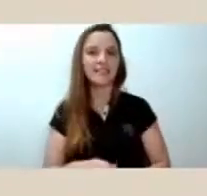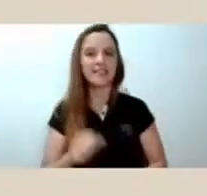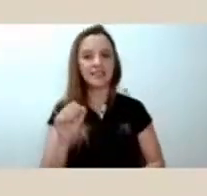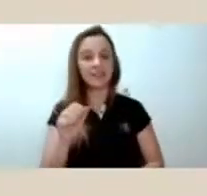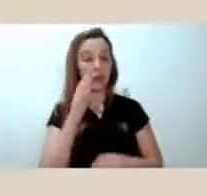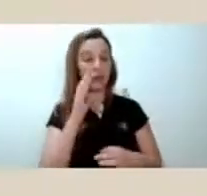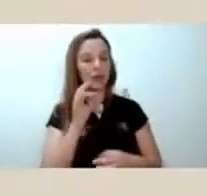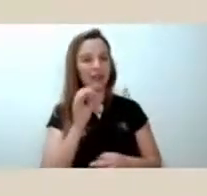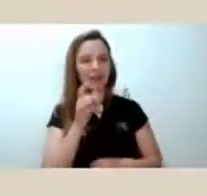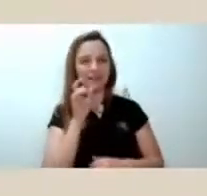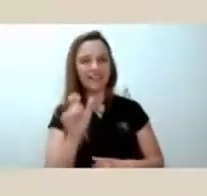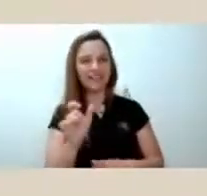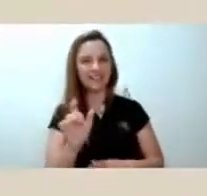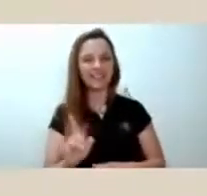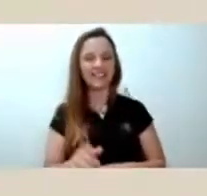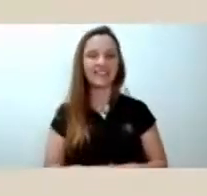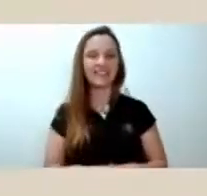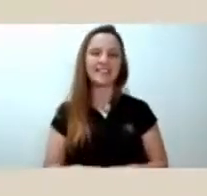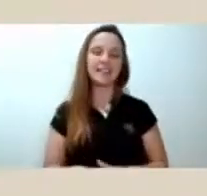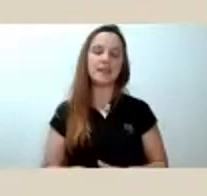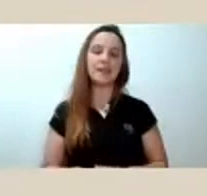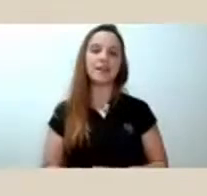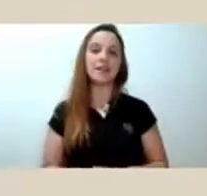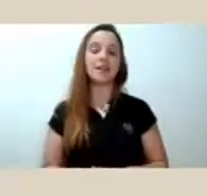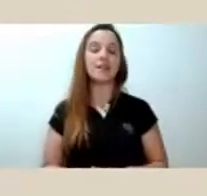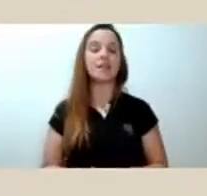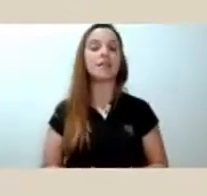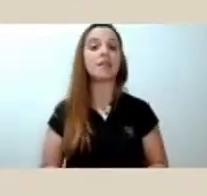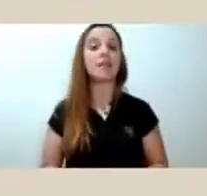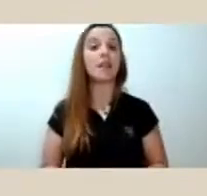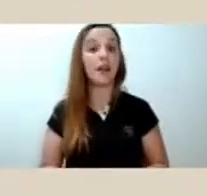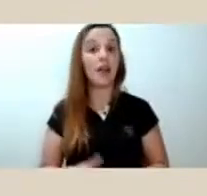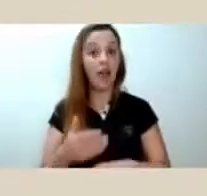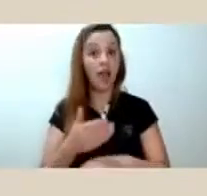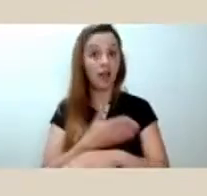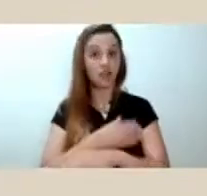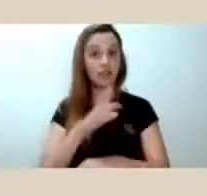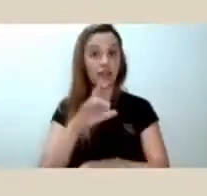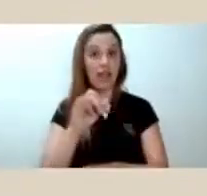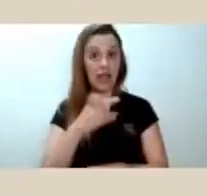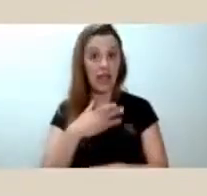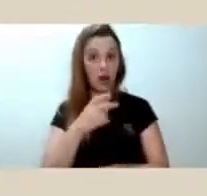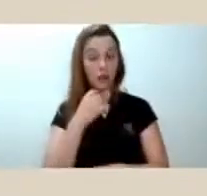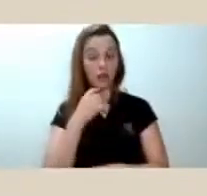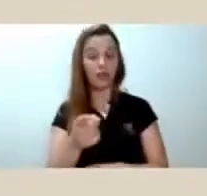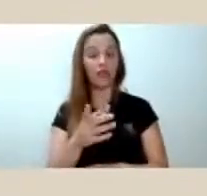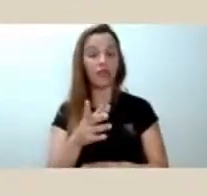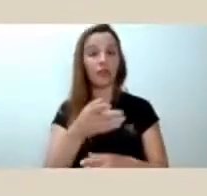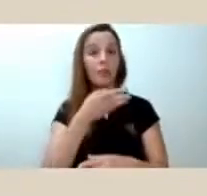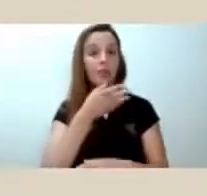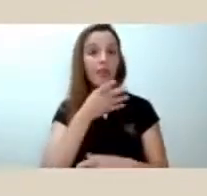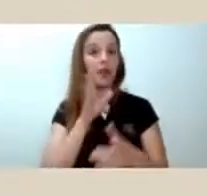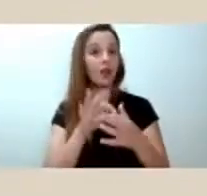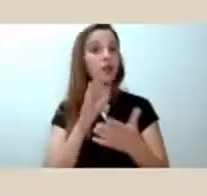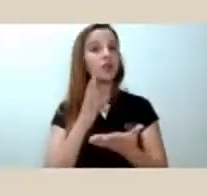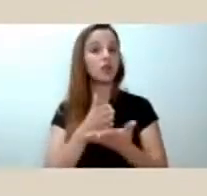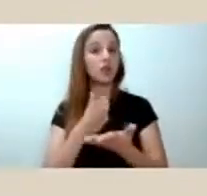Então, o comentário que o Ricardo estava a fazer em relação à escola, é preciso